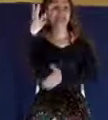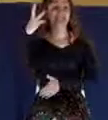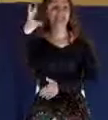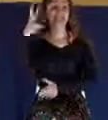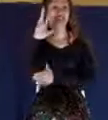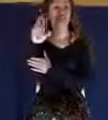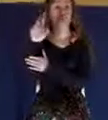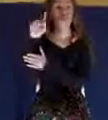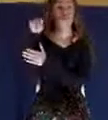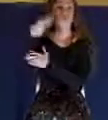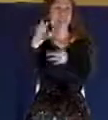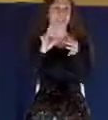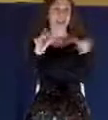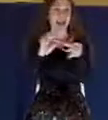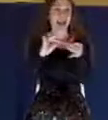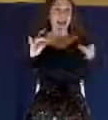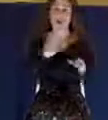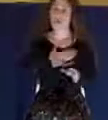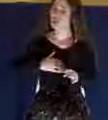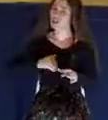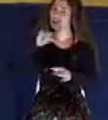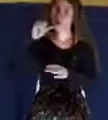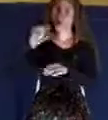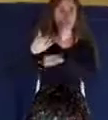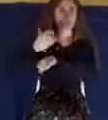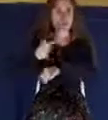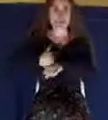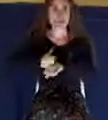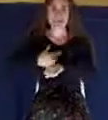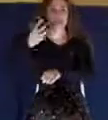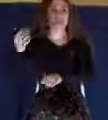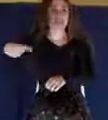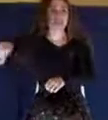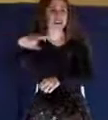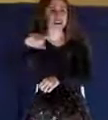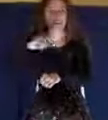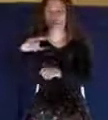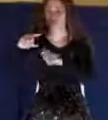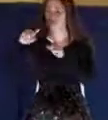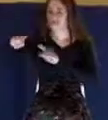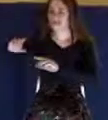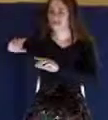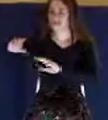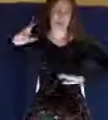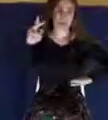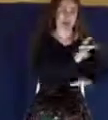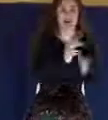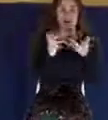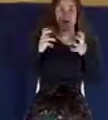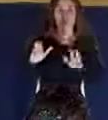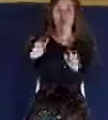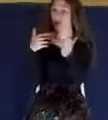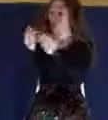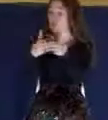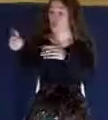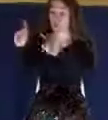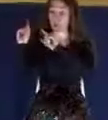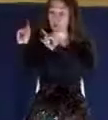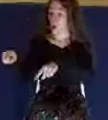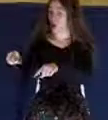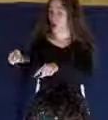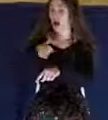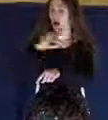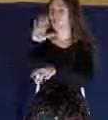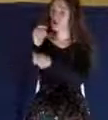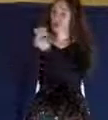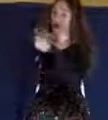said, "Entreat me not to leave thee or to return from following after thee. For whither thou goest, I will go,